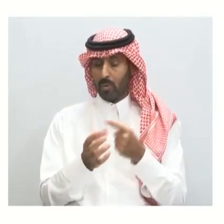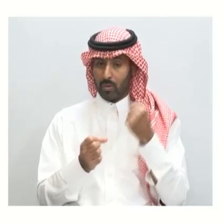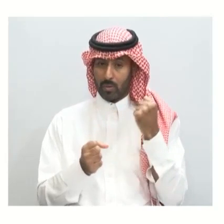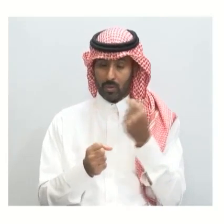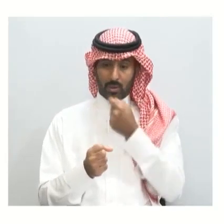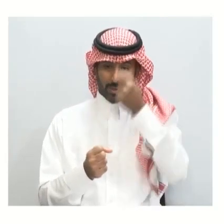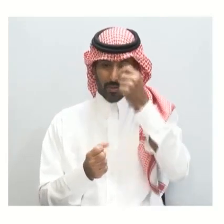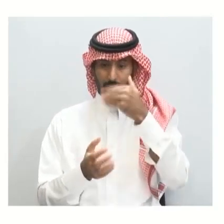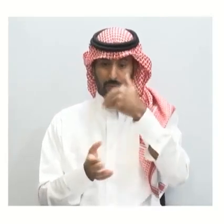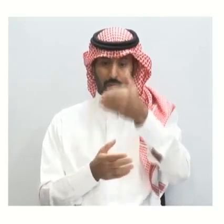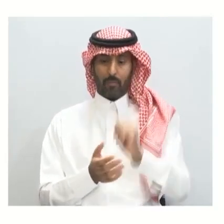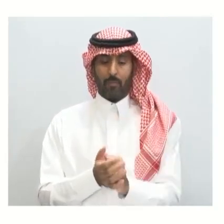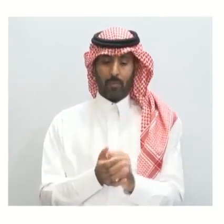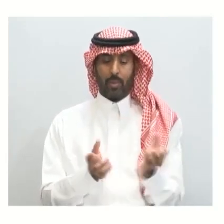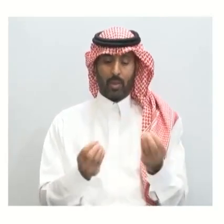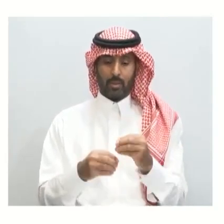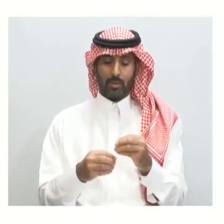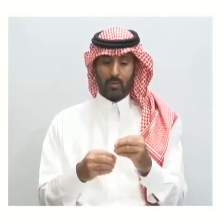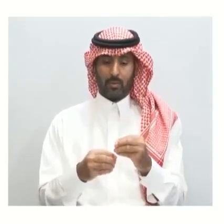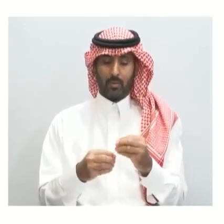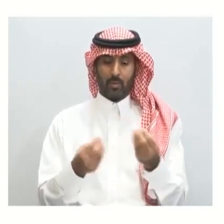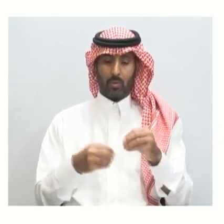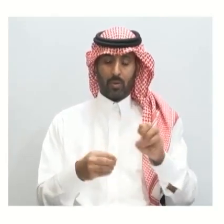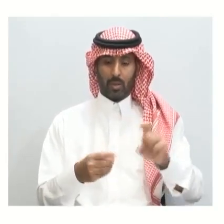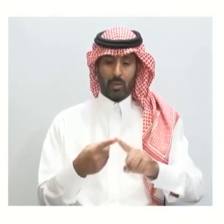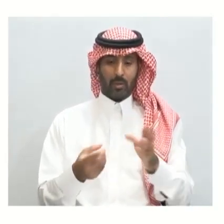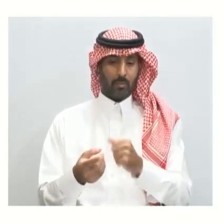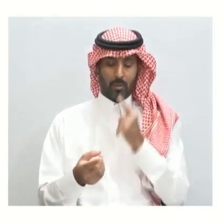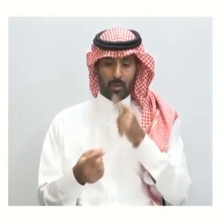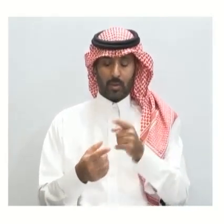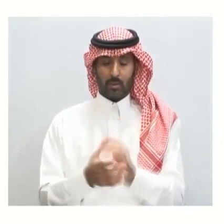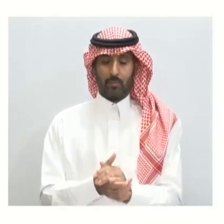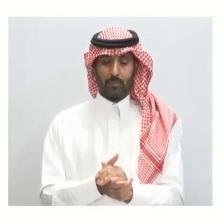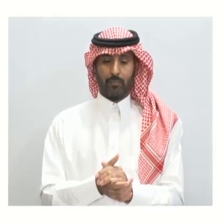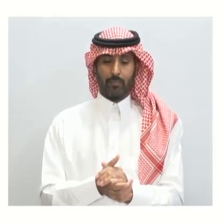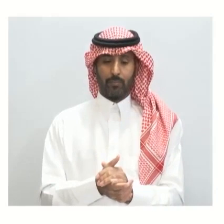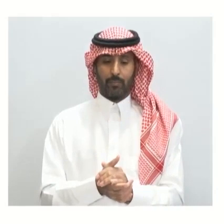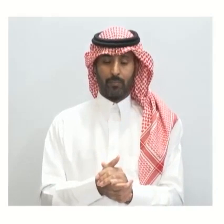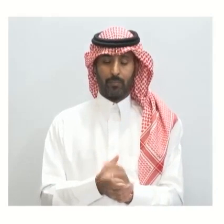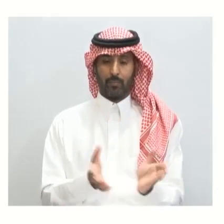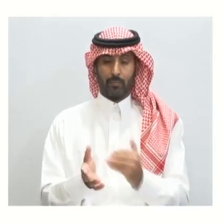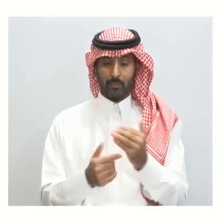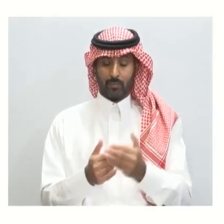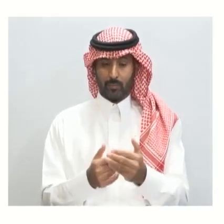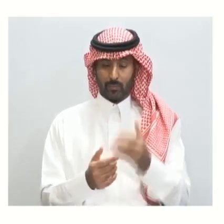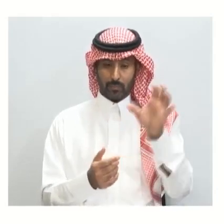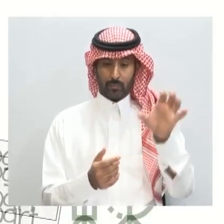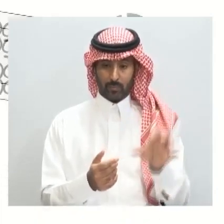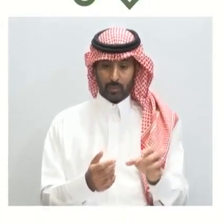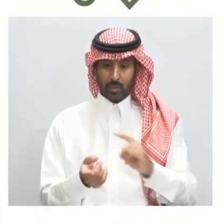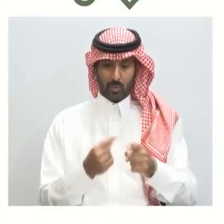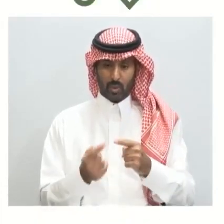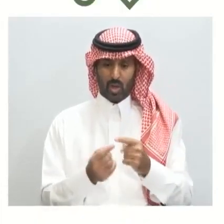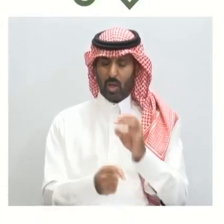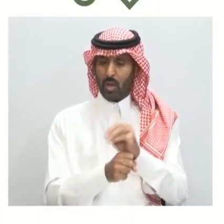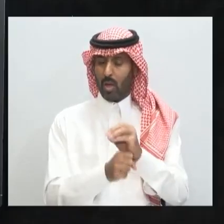adjectives. And also we have here intensifiers with ungradable adjectives. So we are going to pass by very quickly just